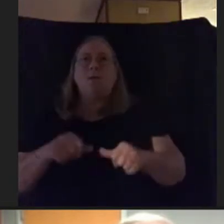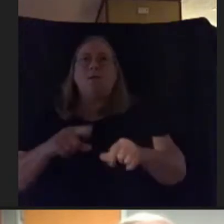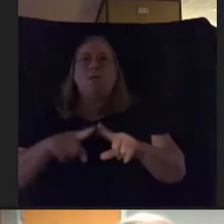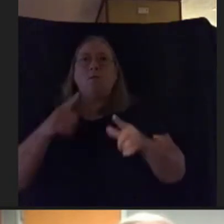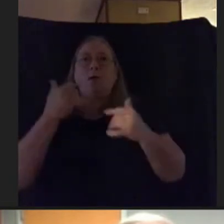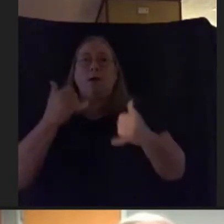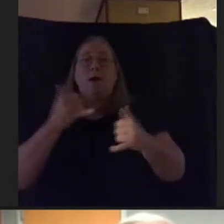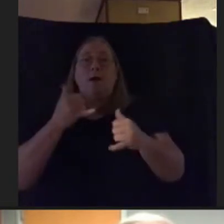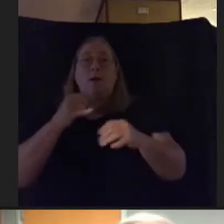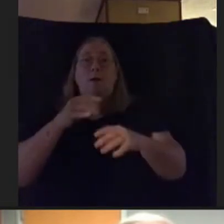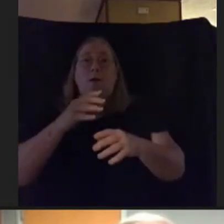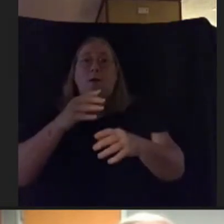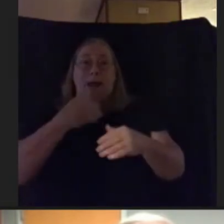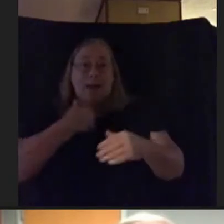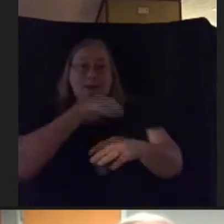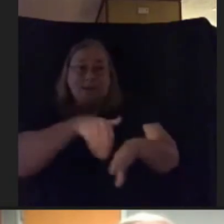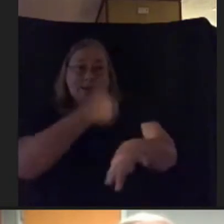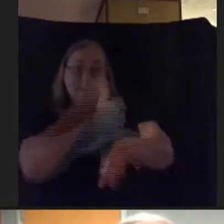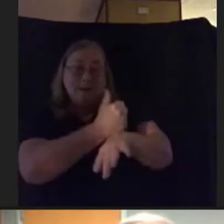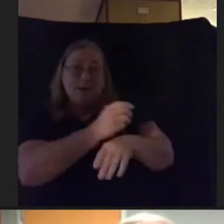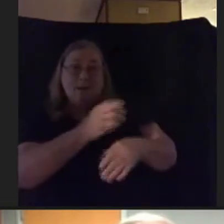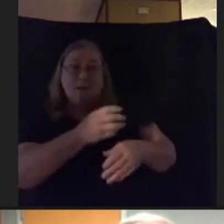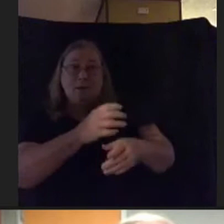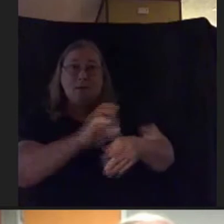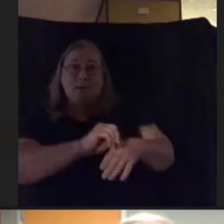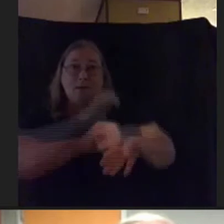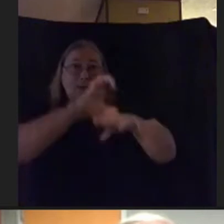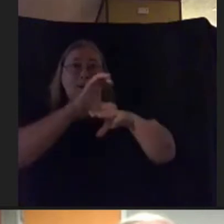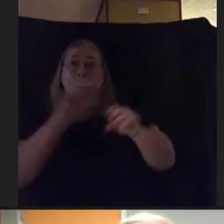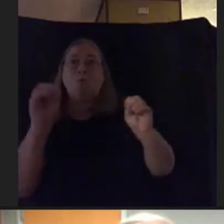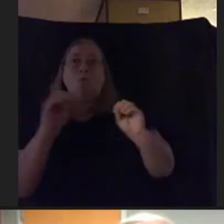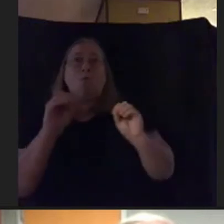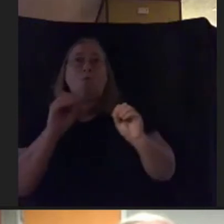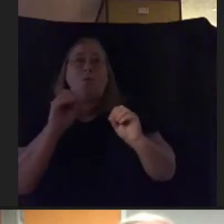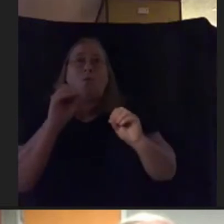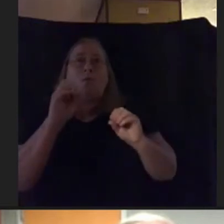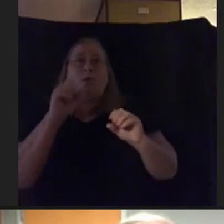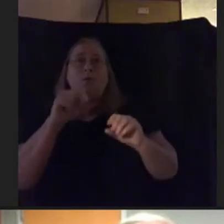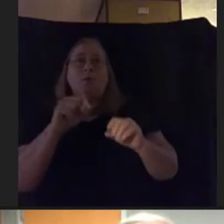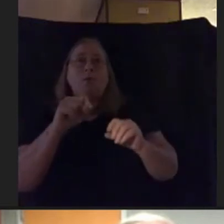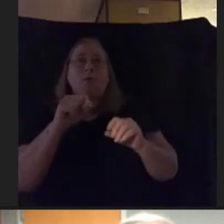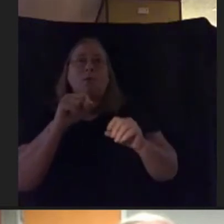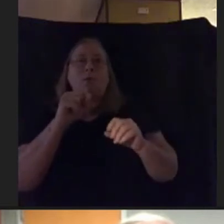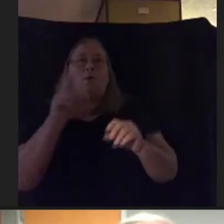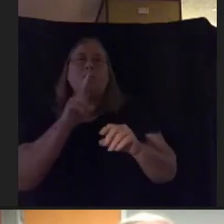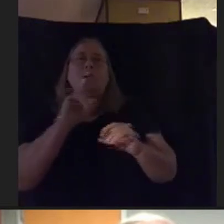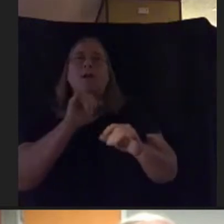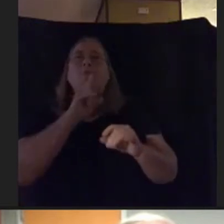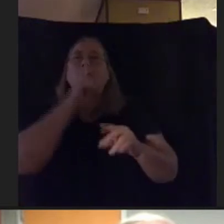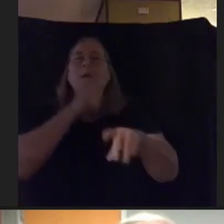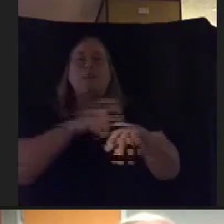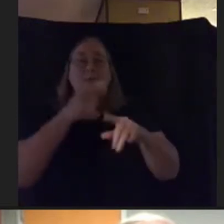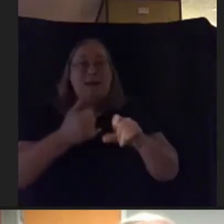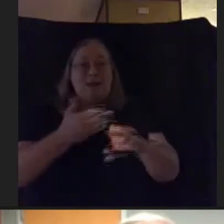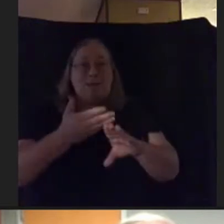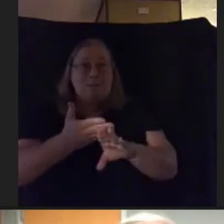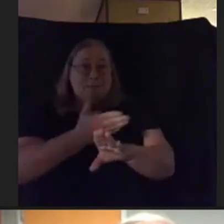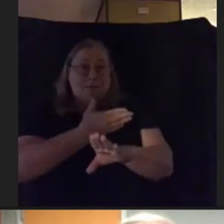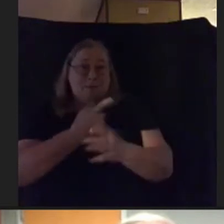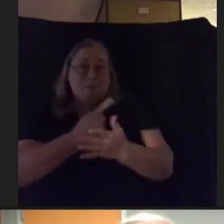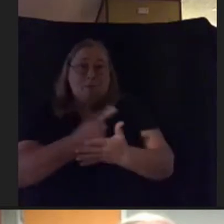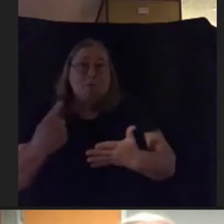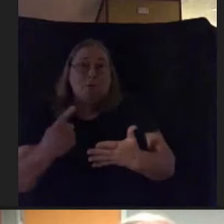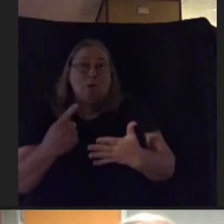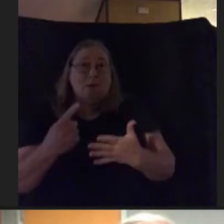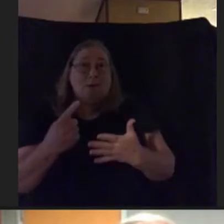stockpile of vaccine. We're using it real time, almost like a real time inventory. And then earlier in the week, we get an allocation of our second doses,